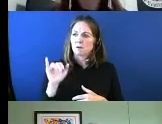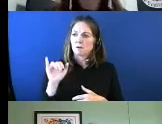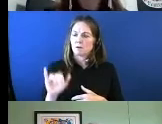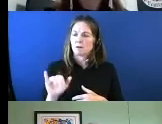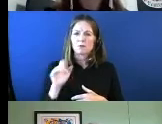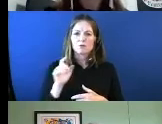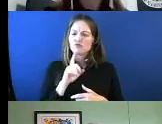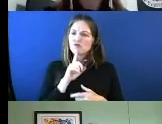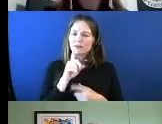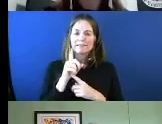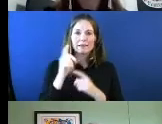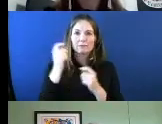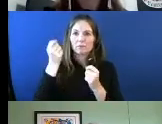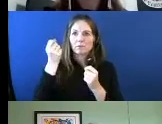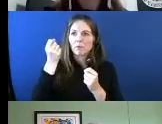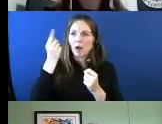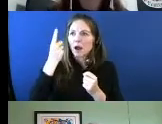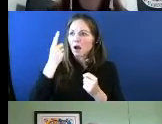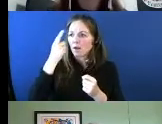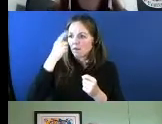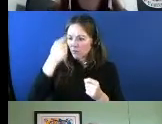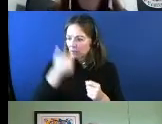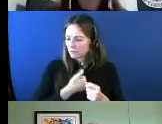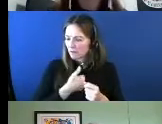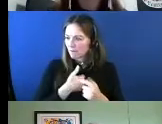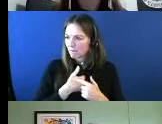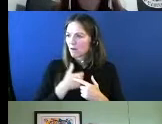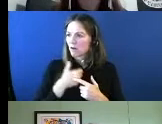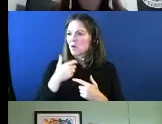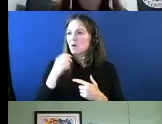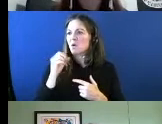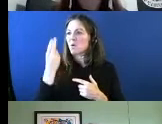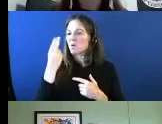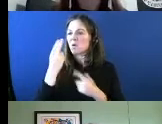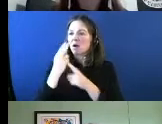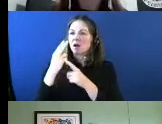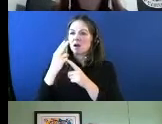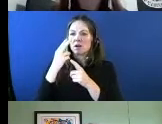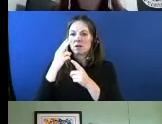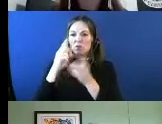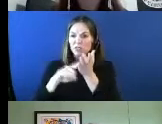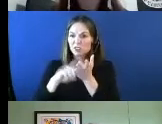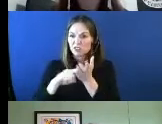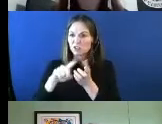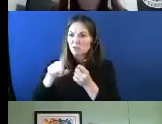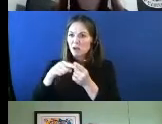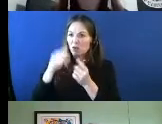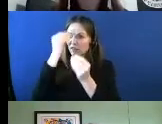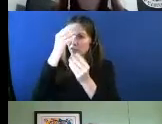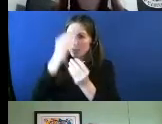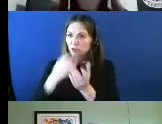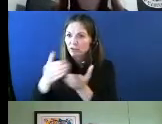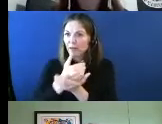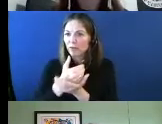bulb moment for me in this work, that not only the way that we set the stage for